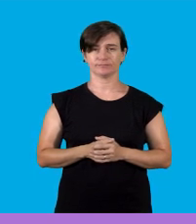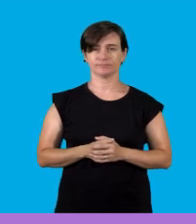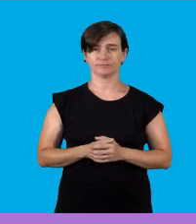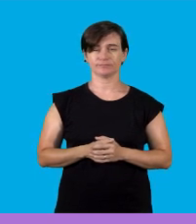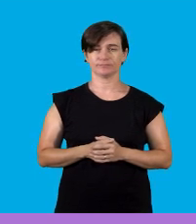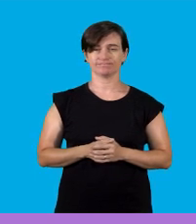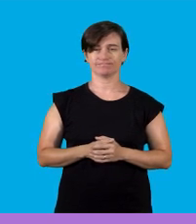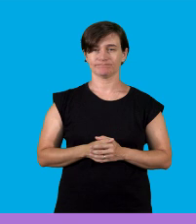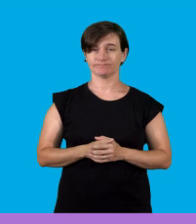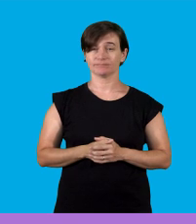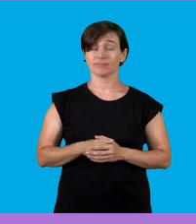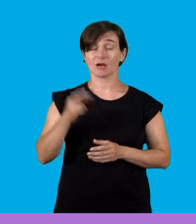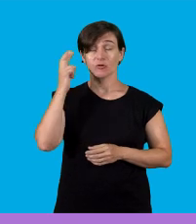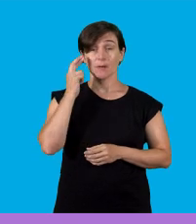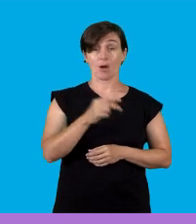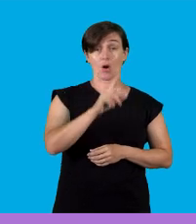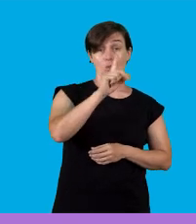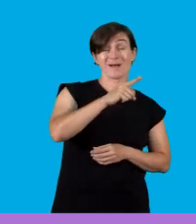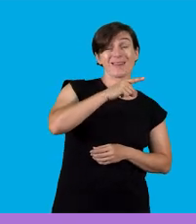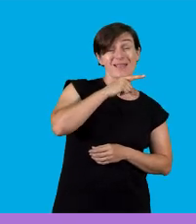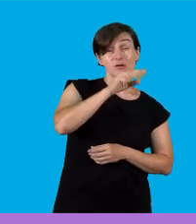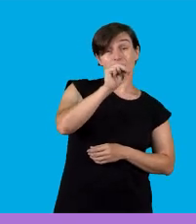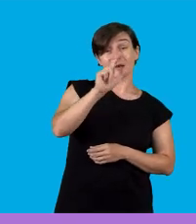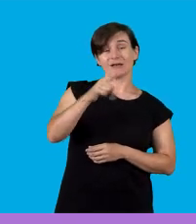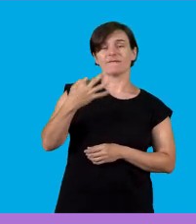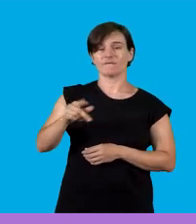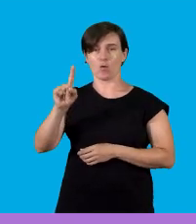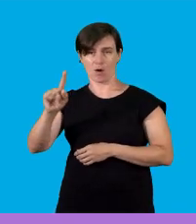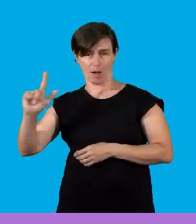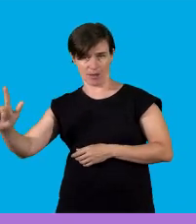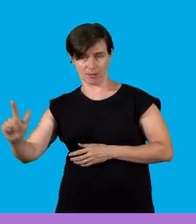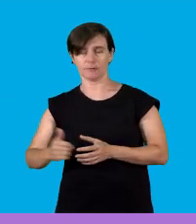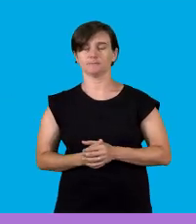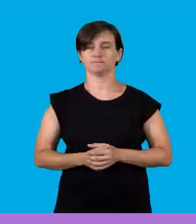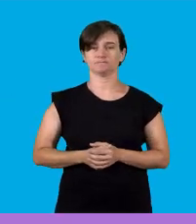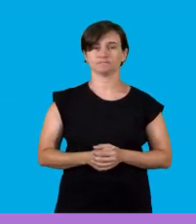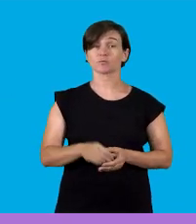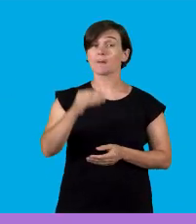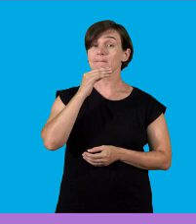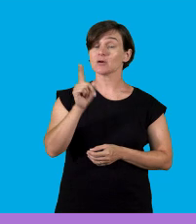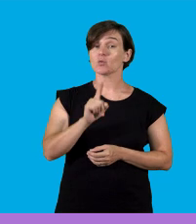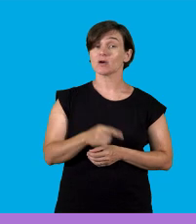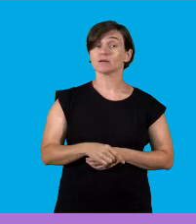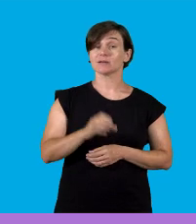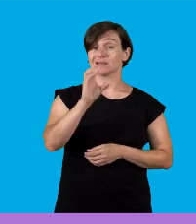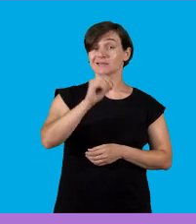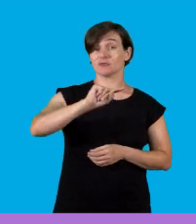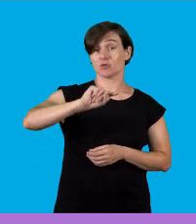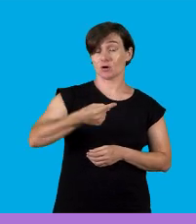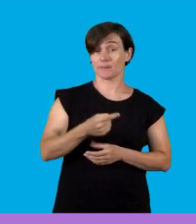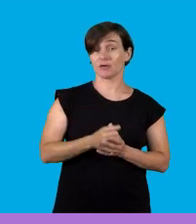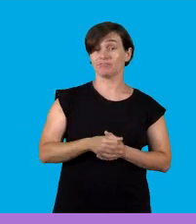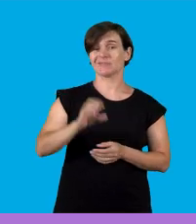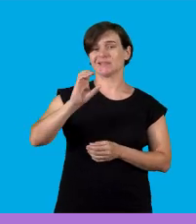to liters by, remember, 1,000 milliliters equals 1 liter, so I'll divide by 1,000 first. So that will give me